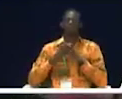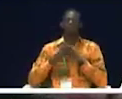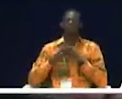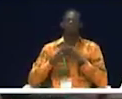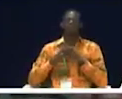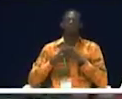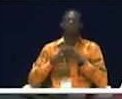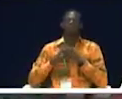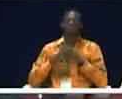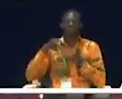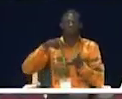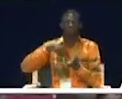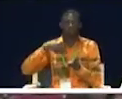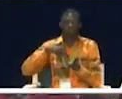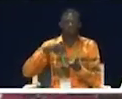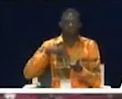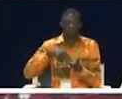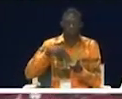Shall we rise up?